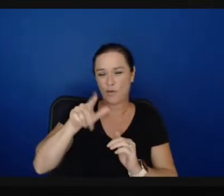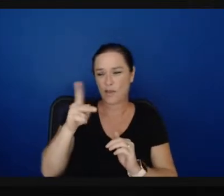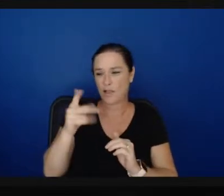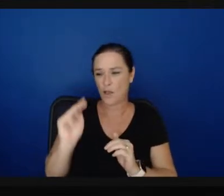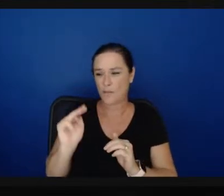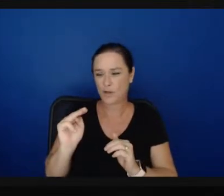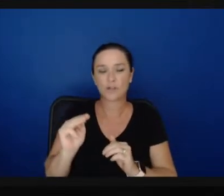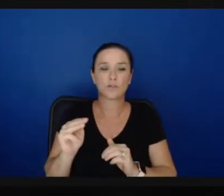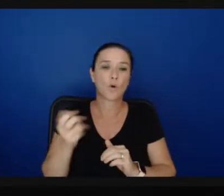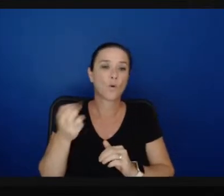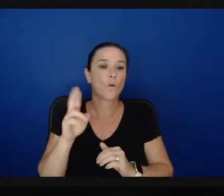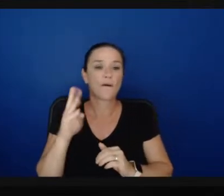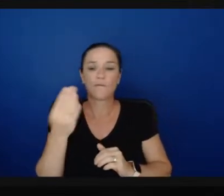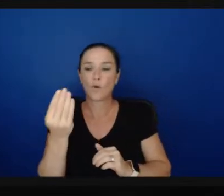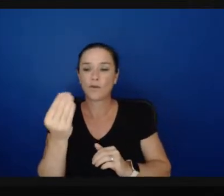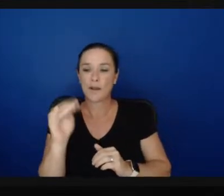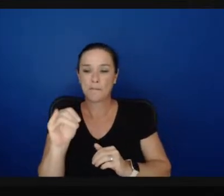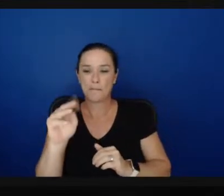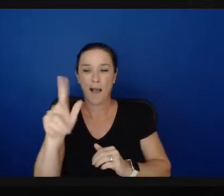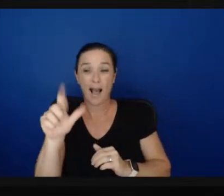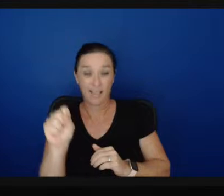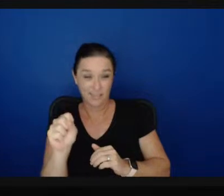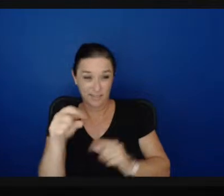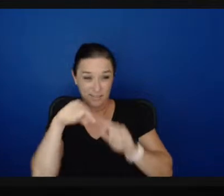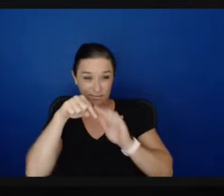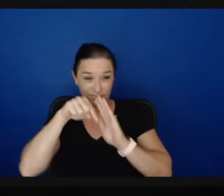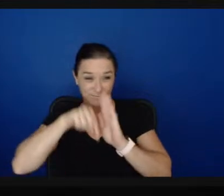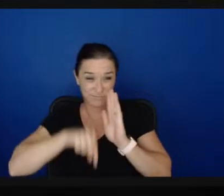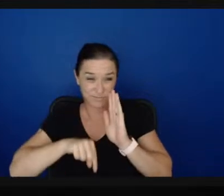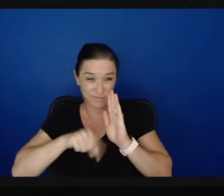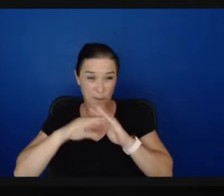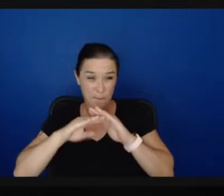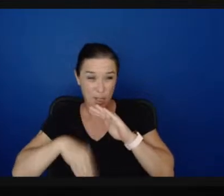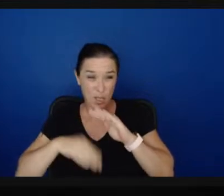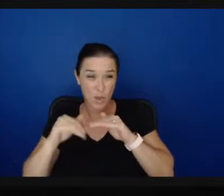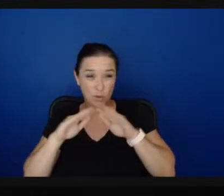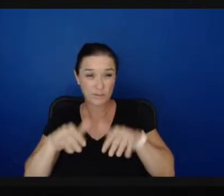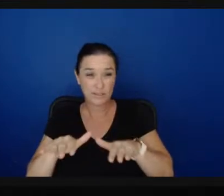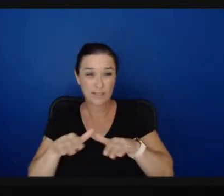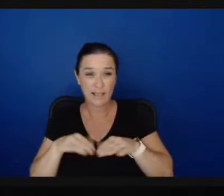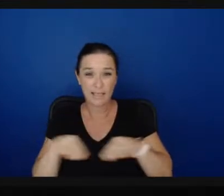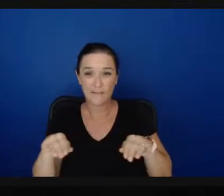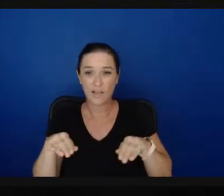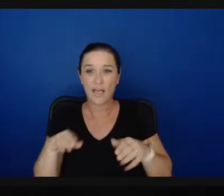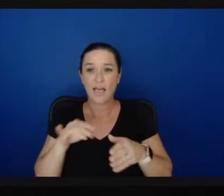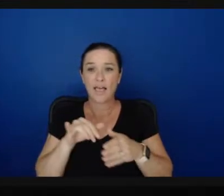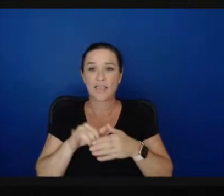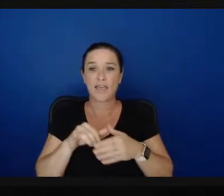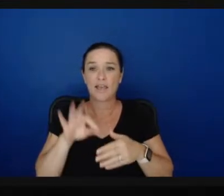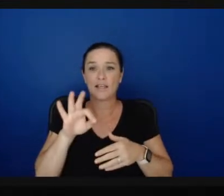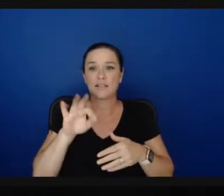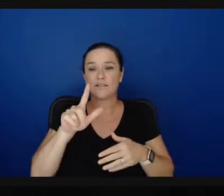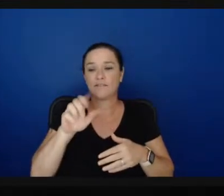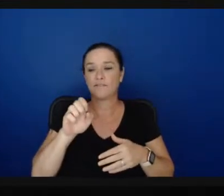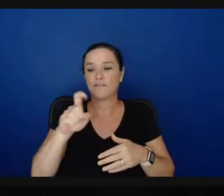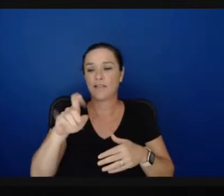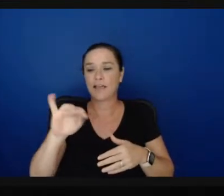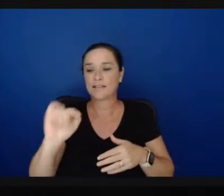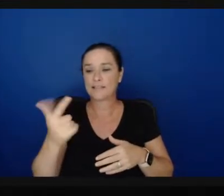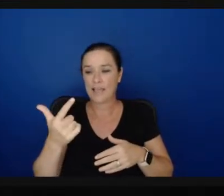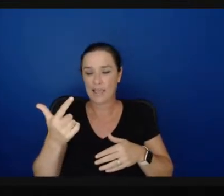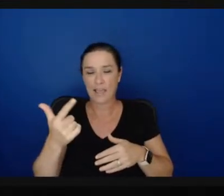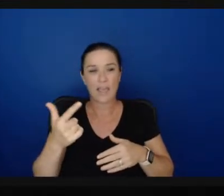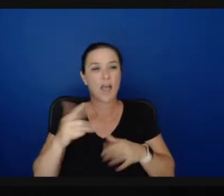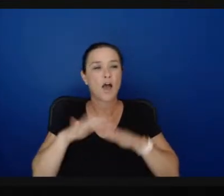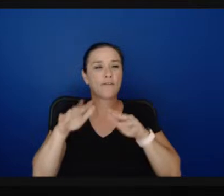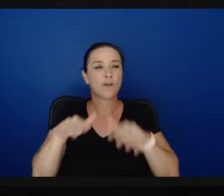sea level. The size and location of this earthquake indicate it is related to flexing of the oceanic crust buried deep below the